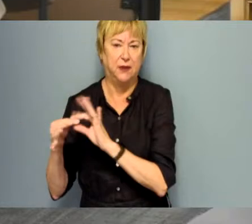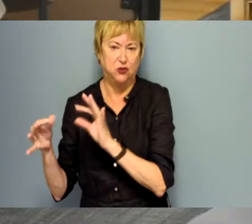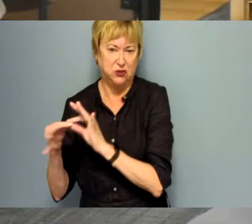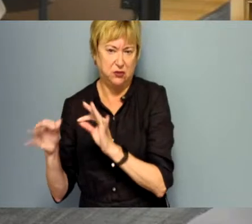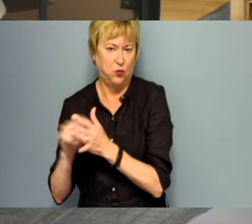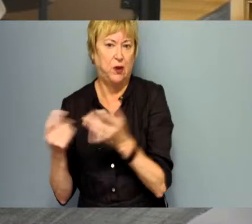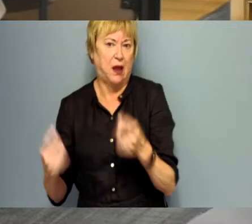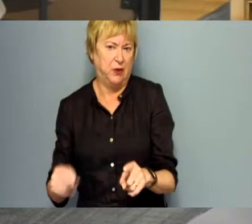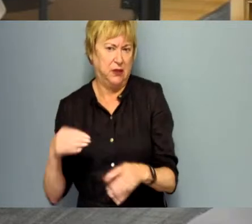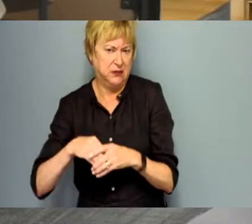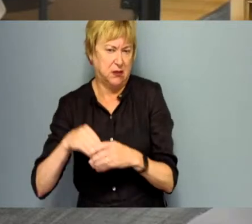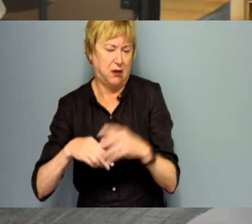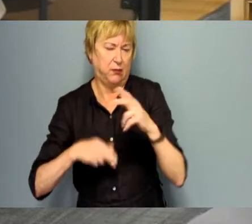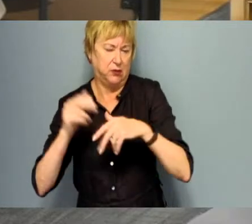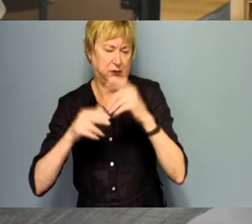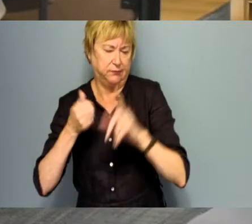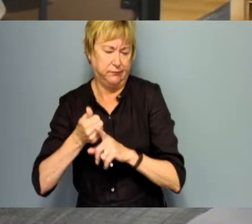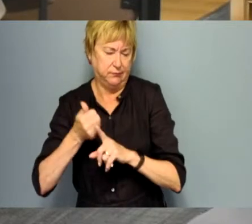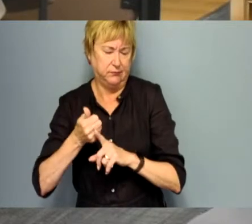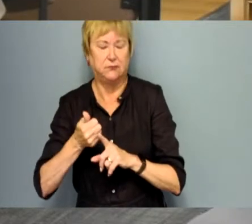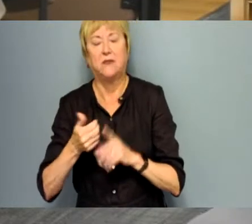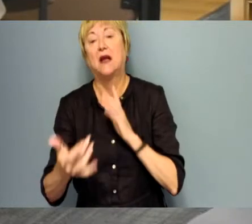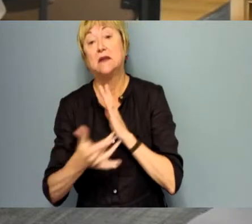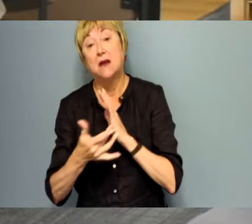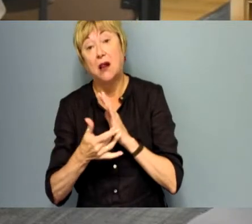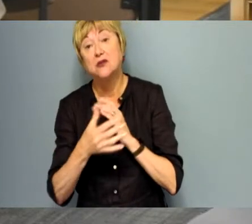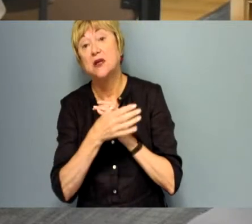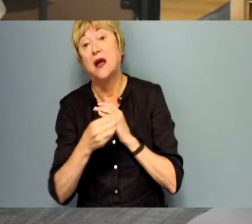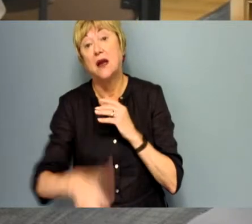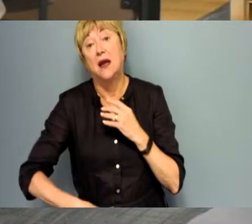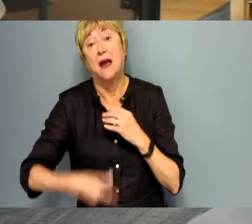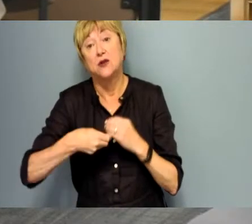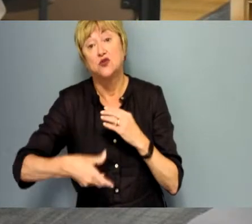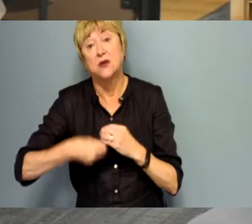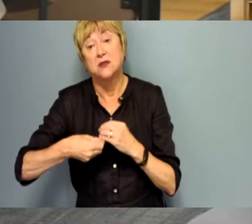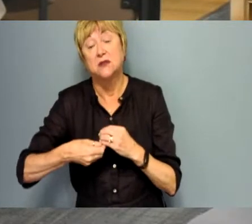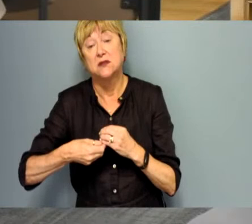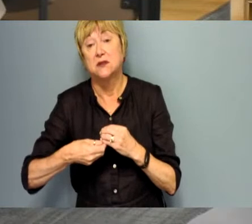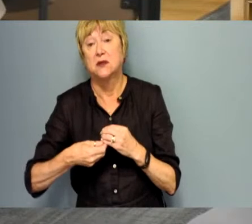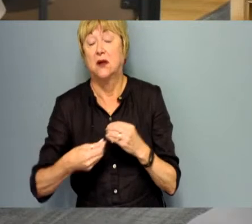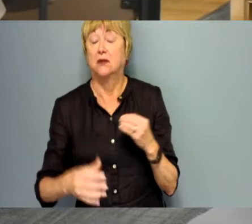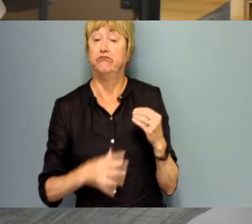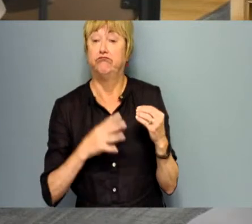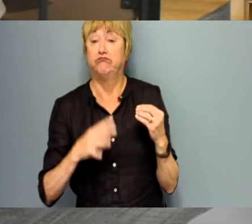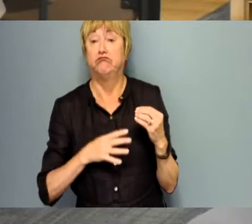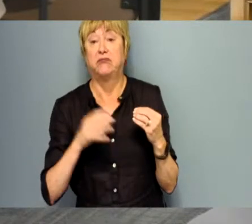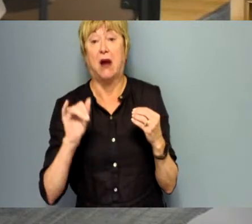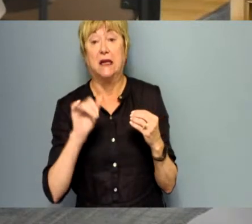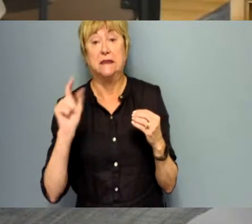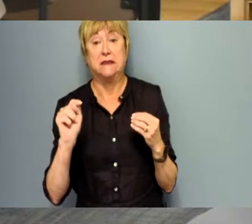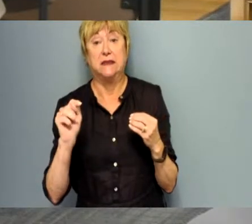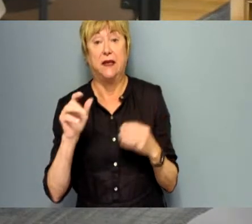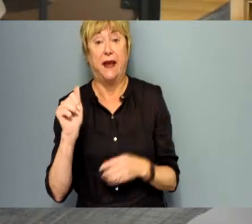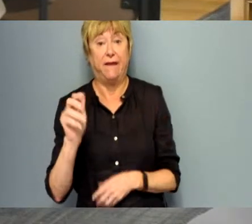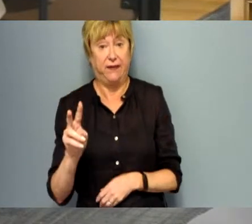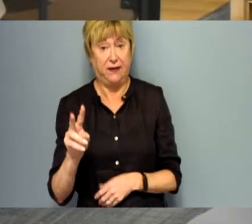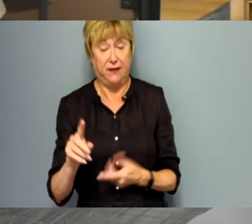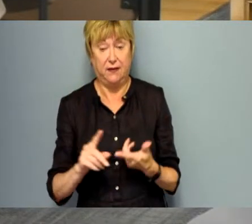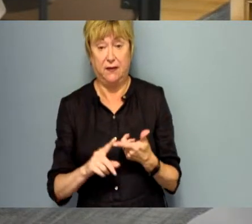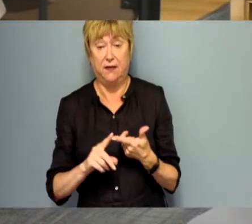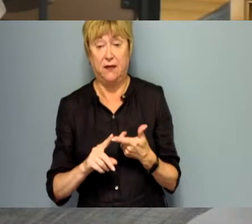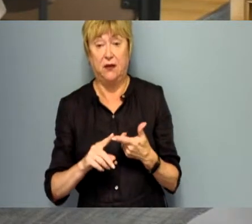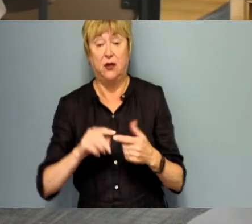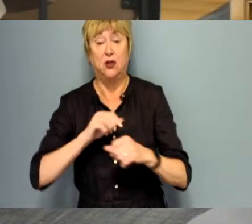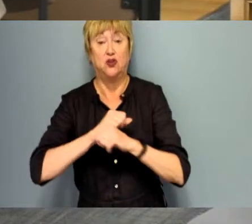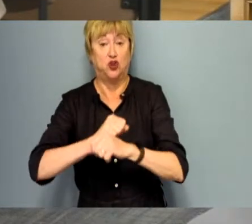facility. Technology and amenities include state-of-the-art IT, AV,